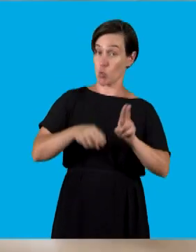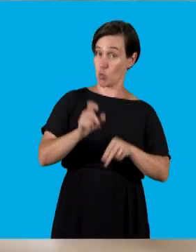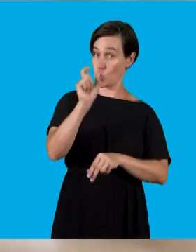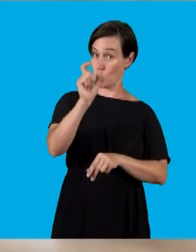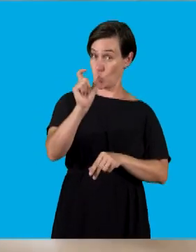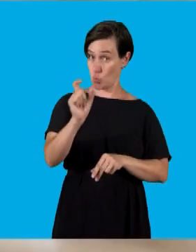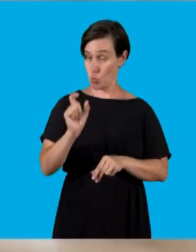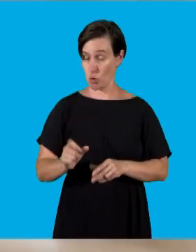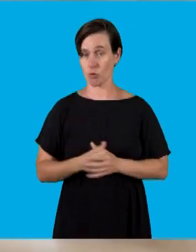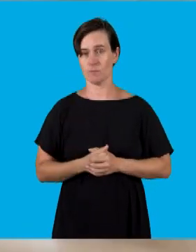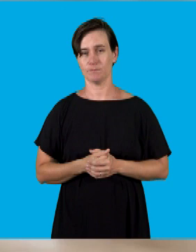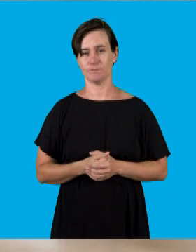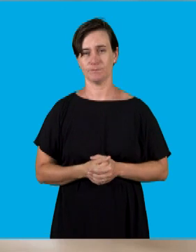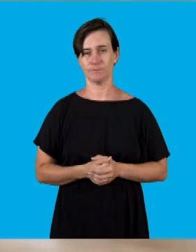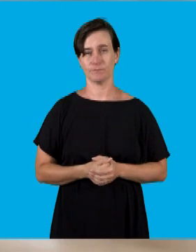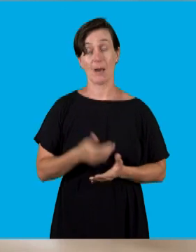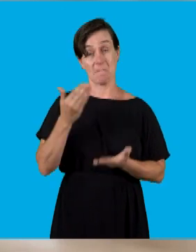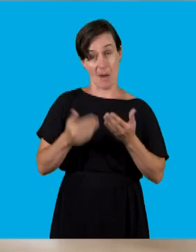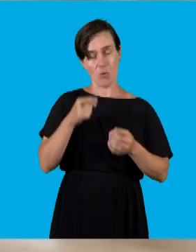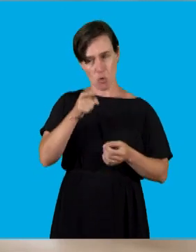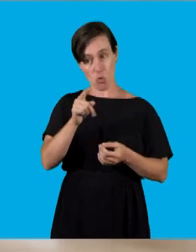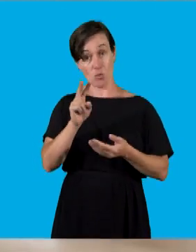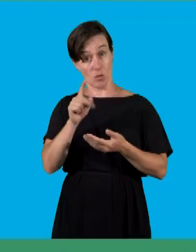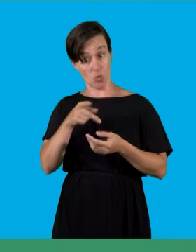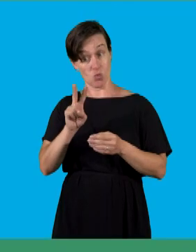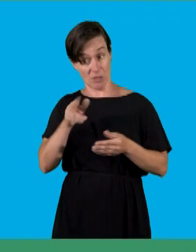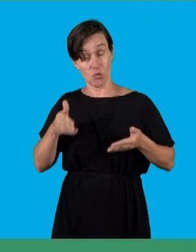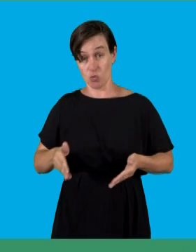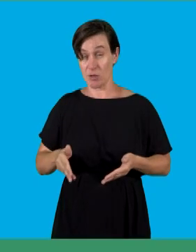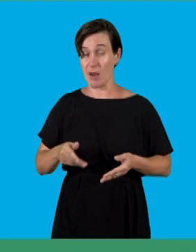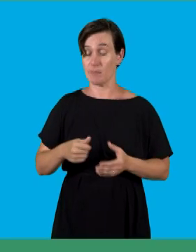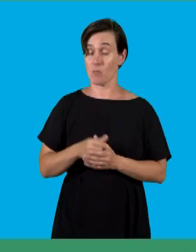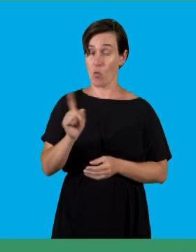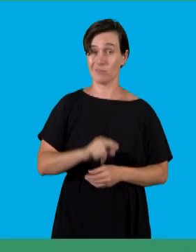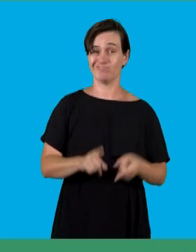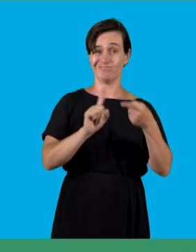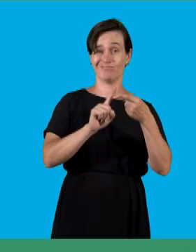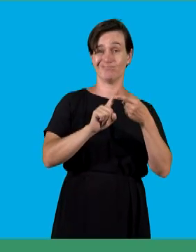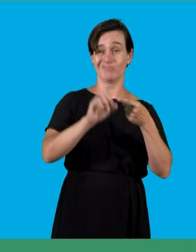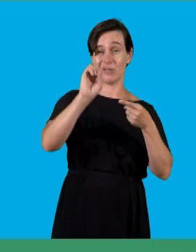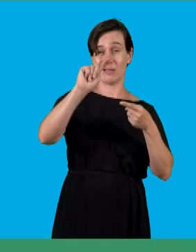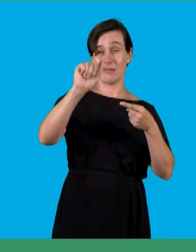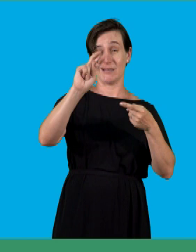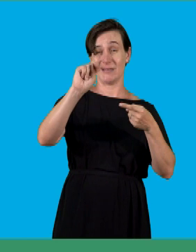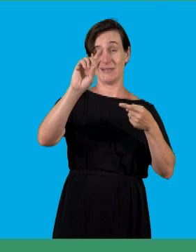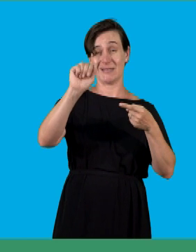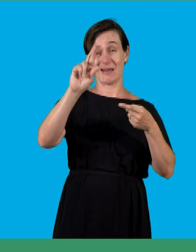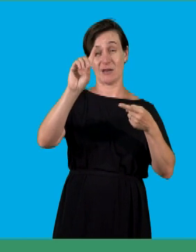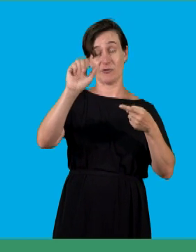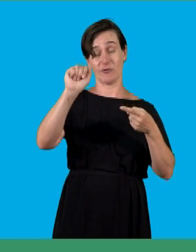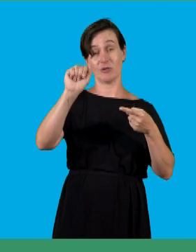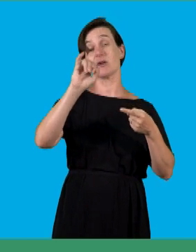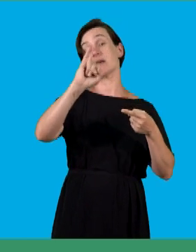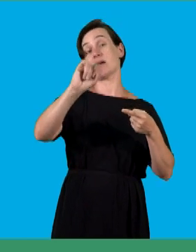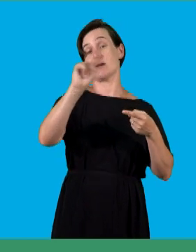new words and definitions that you can come across in this lesson is standardization, which